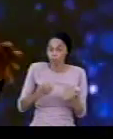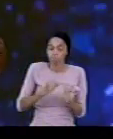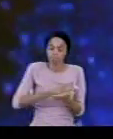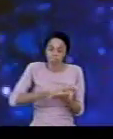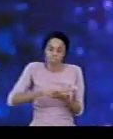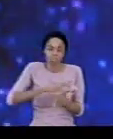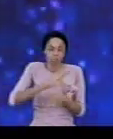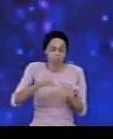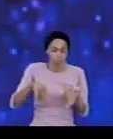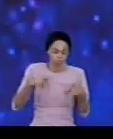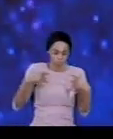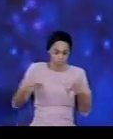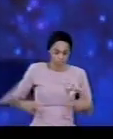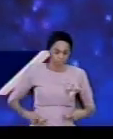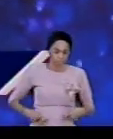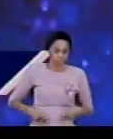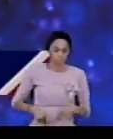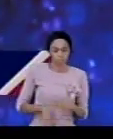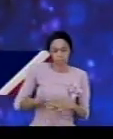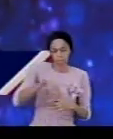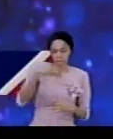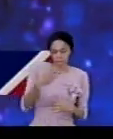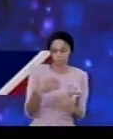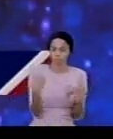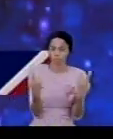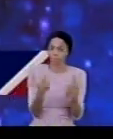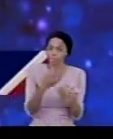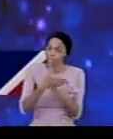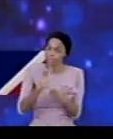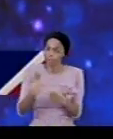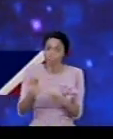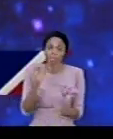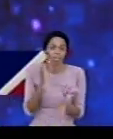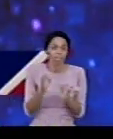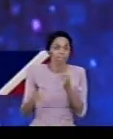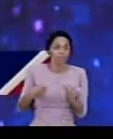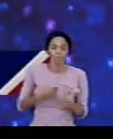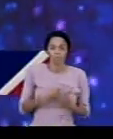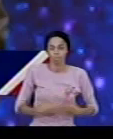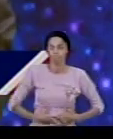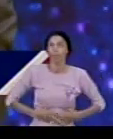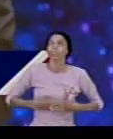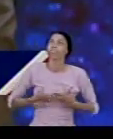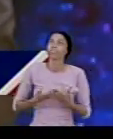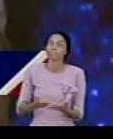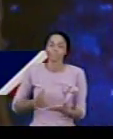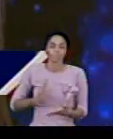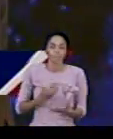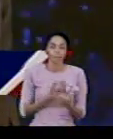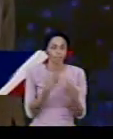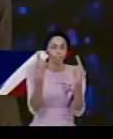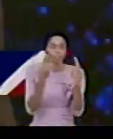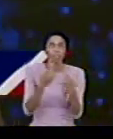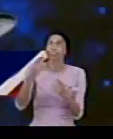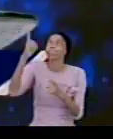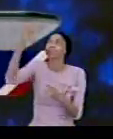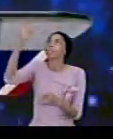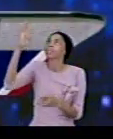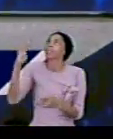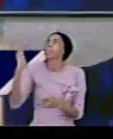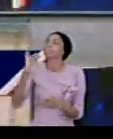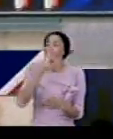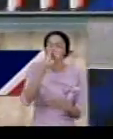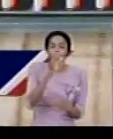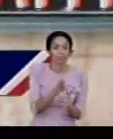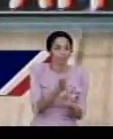sins away. If we confess our sin, he is faithful and just to forgive